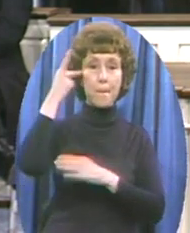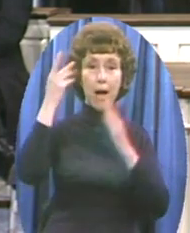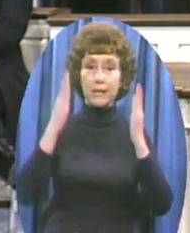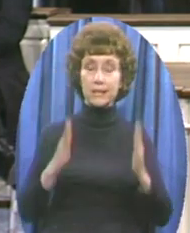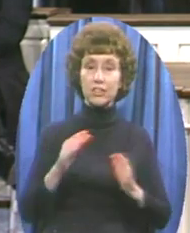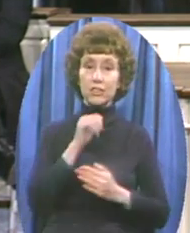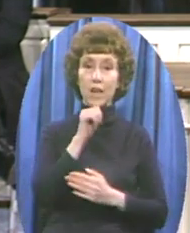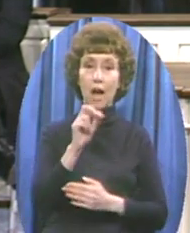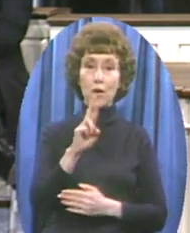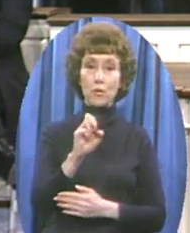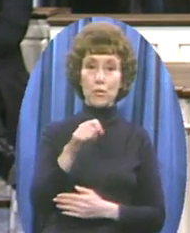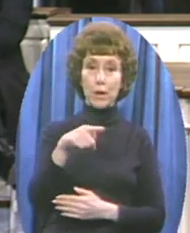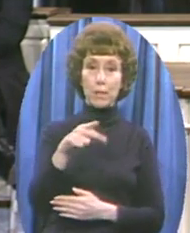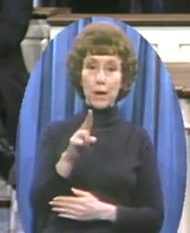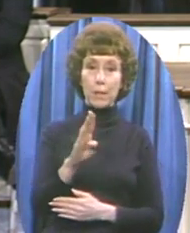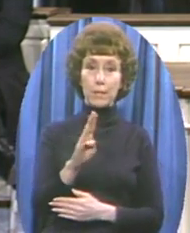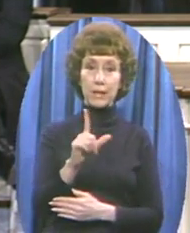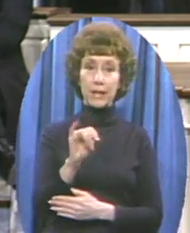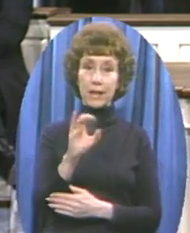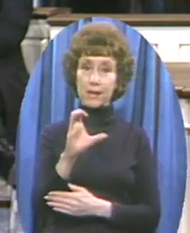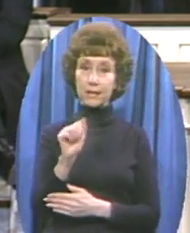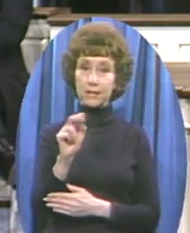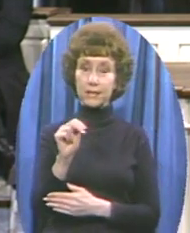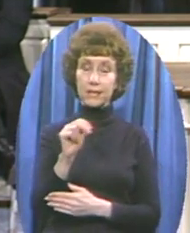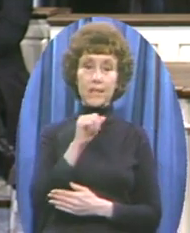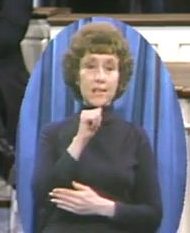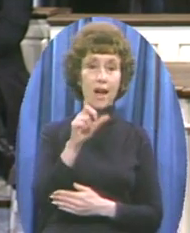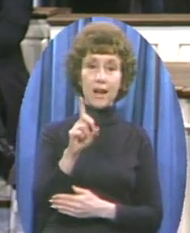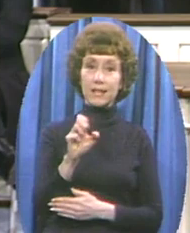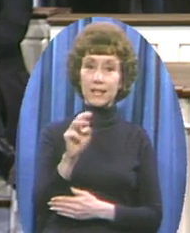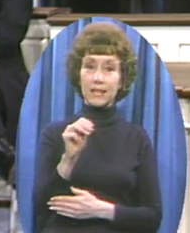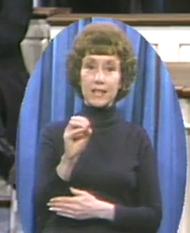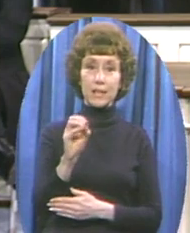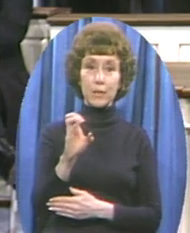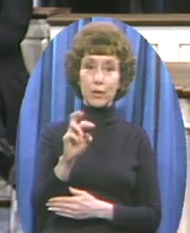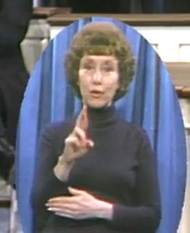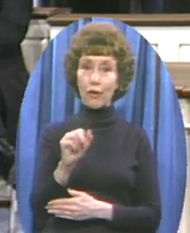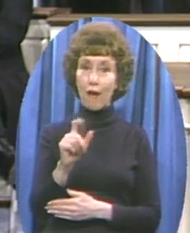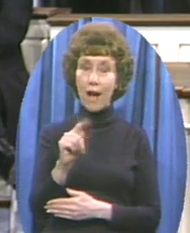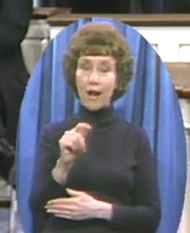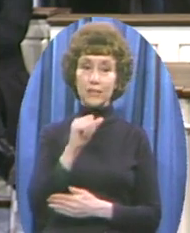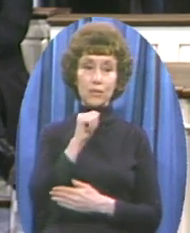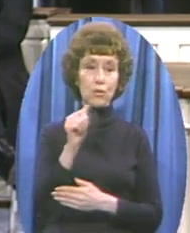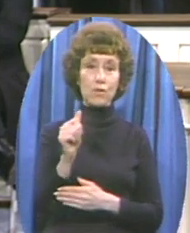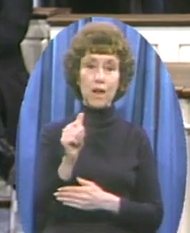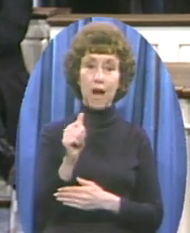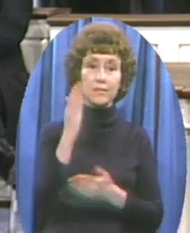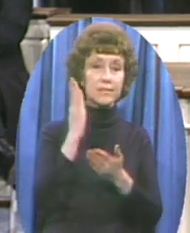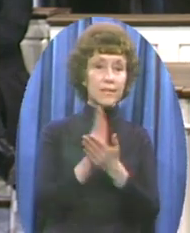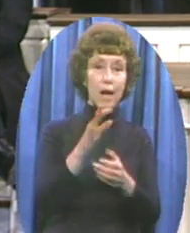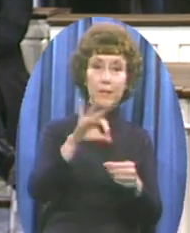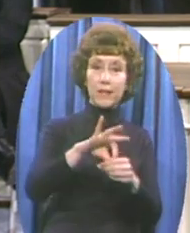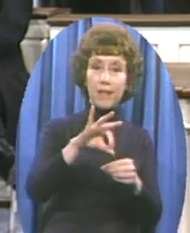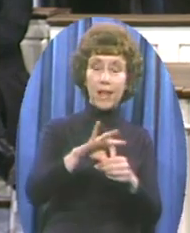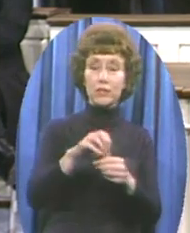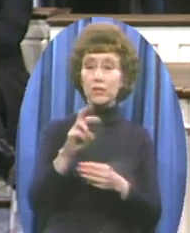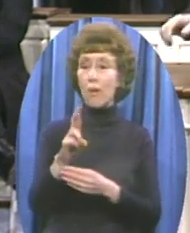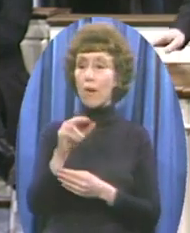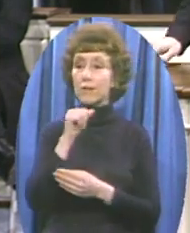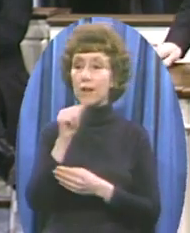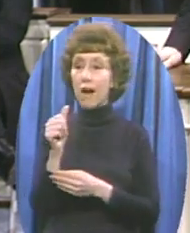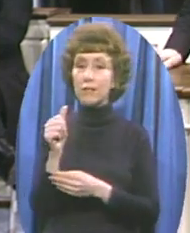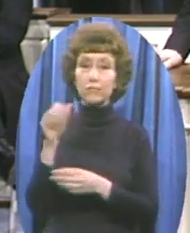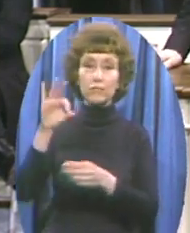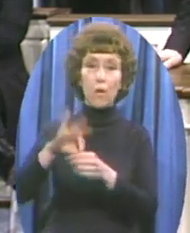Republicans or Democrats or re-electing present officials or stopping the election or the re-election of present